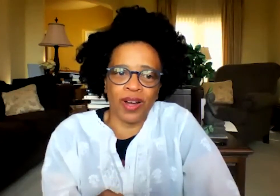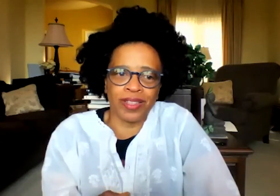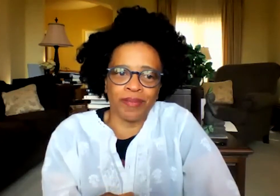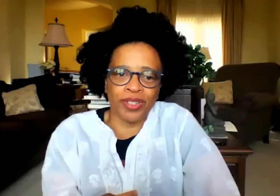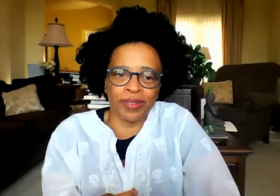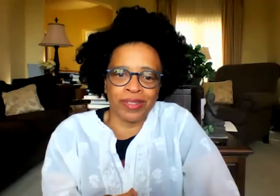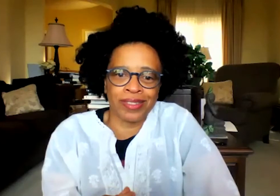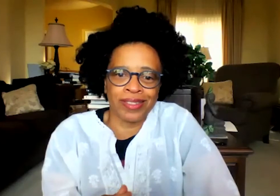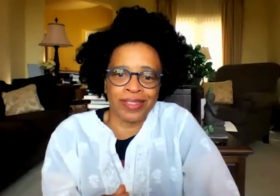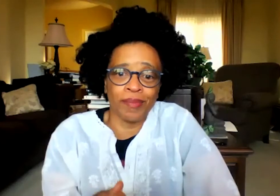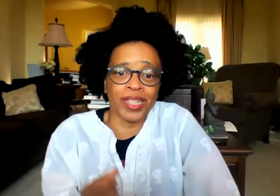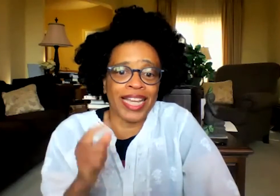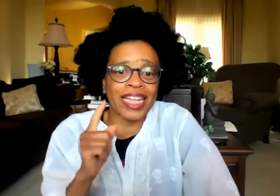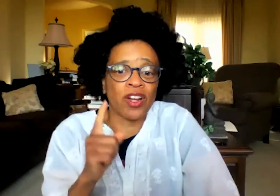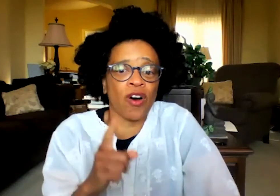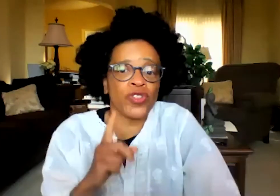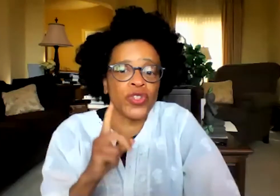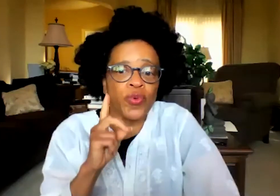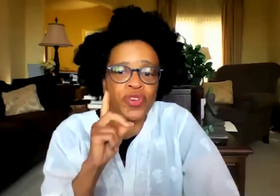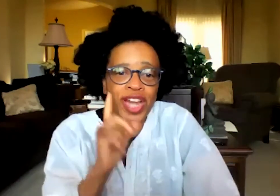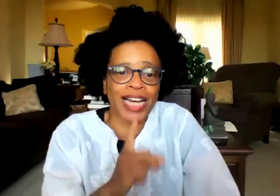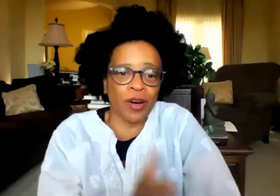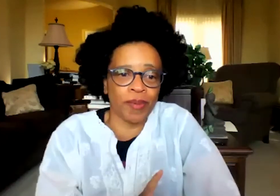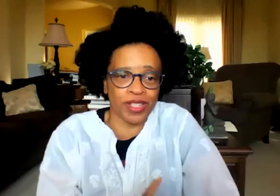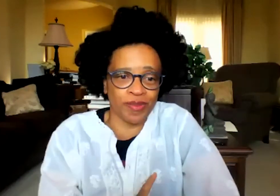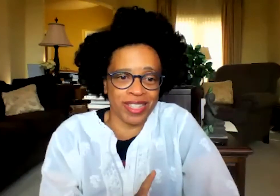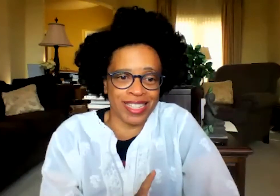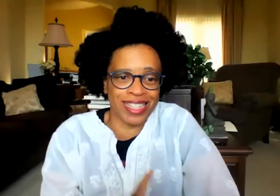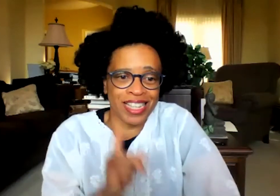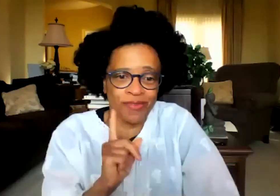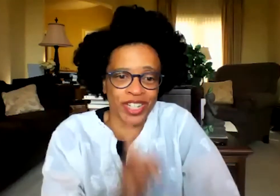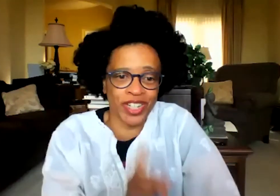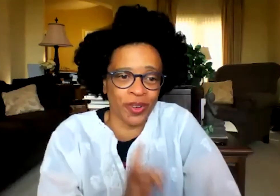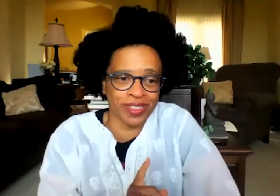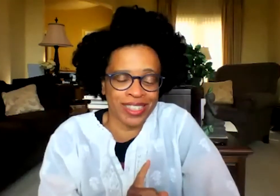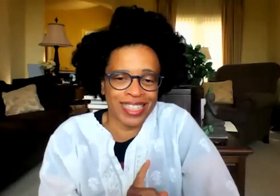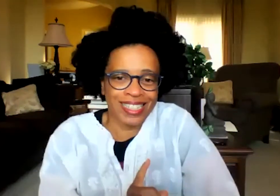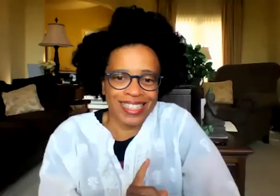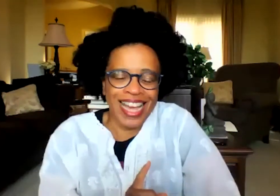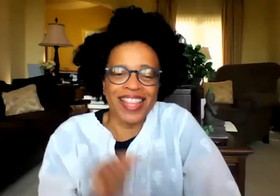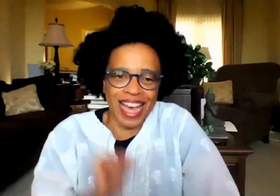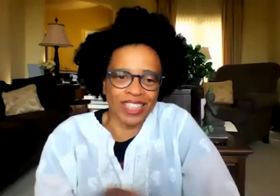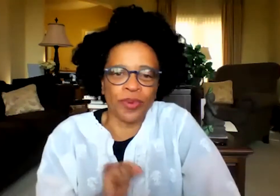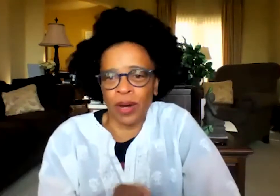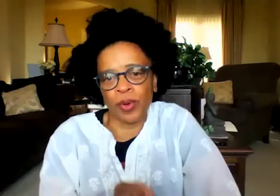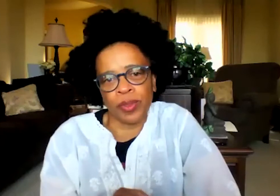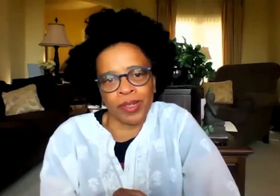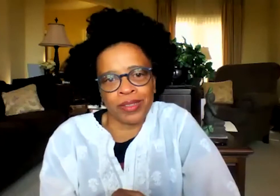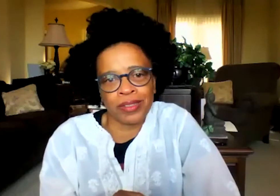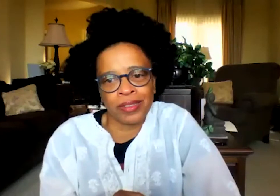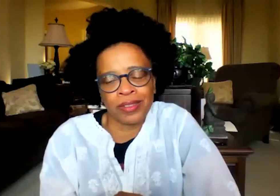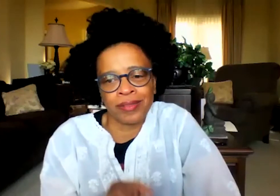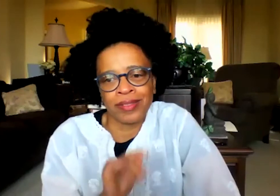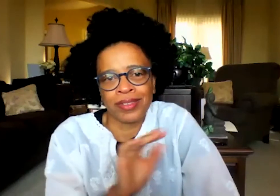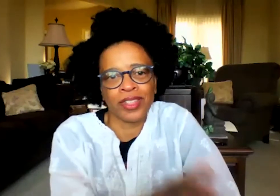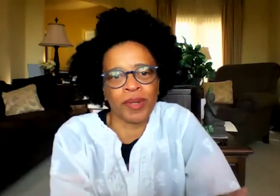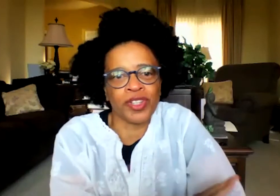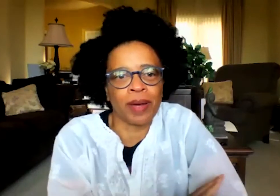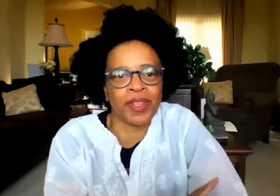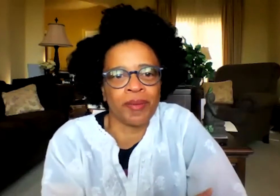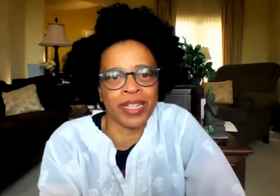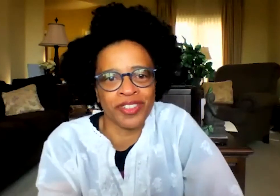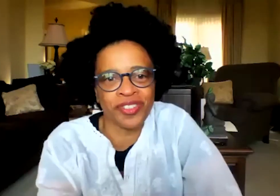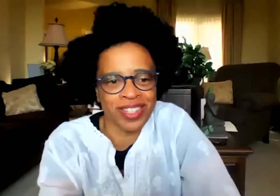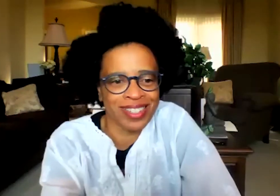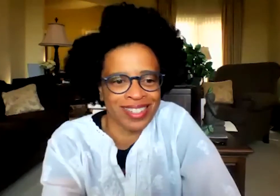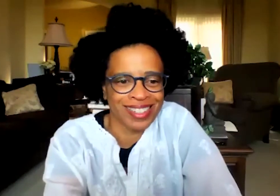if we want them to, but they can also not help us with this if we don't. And that's why I wrote the book. So I'm going to